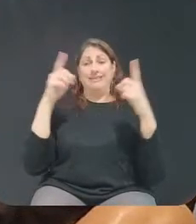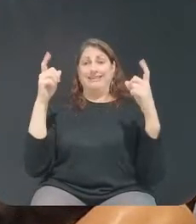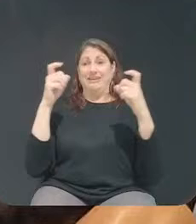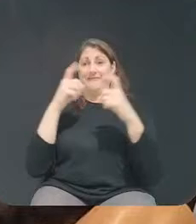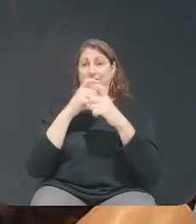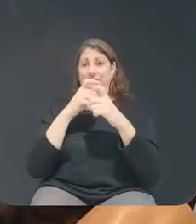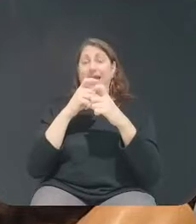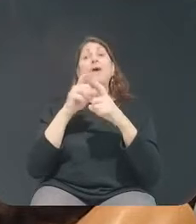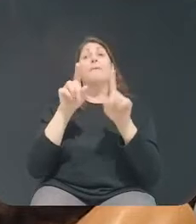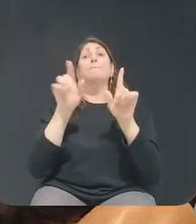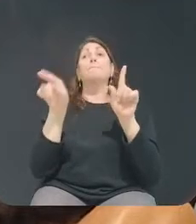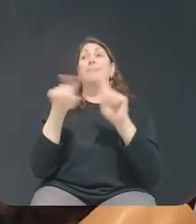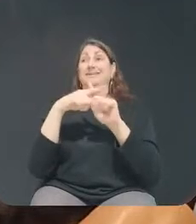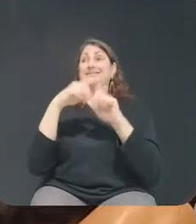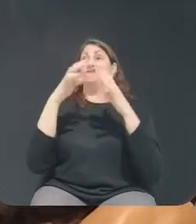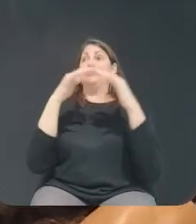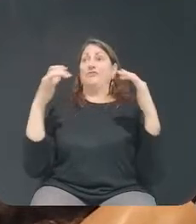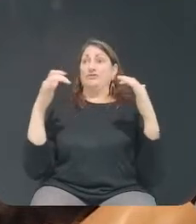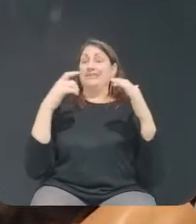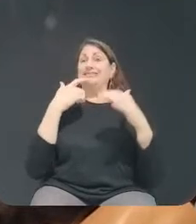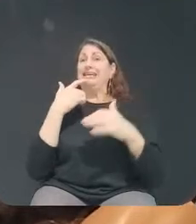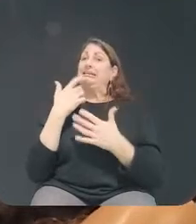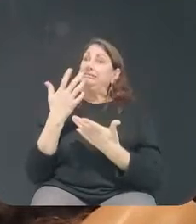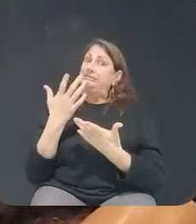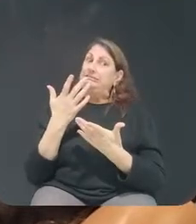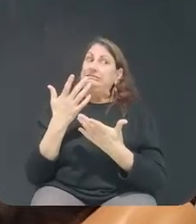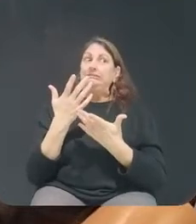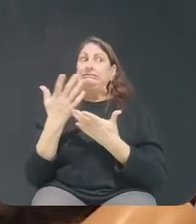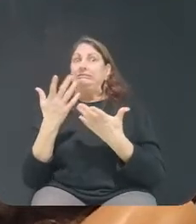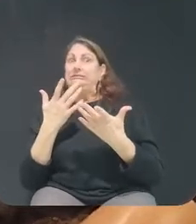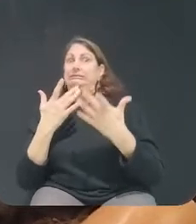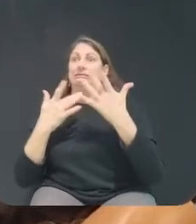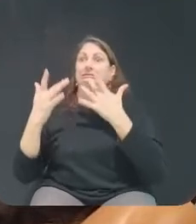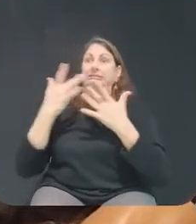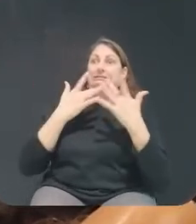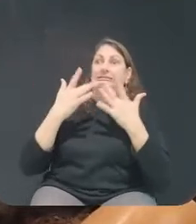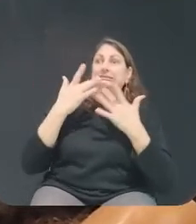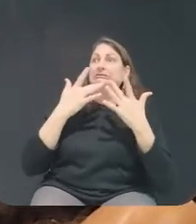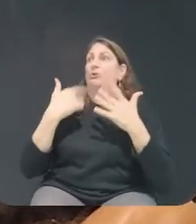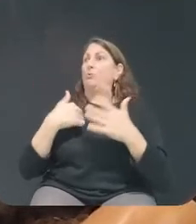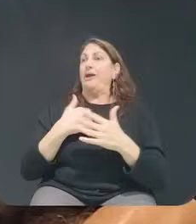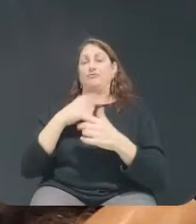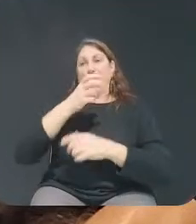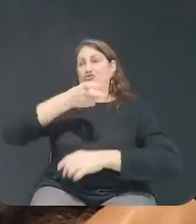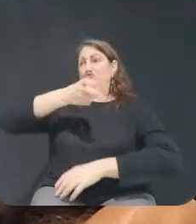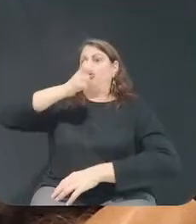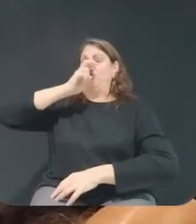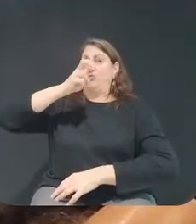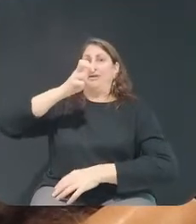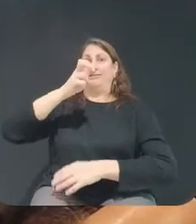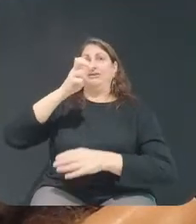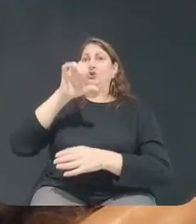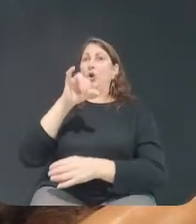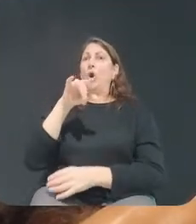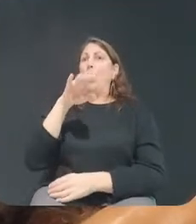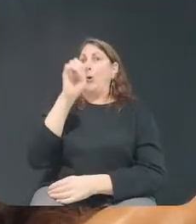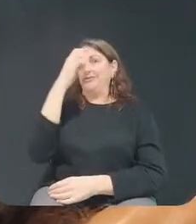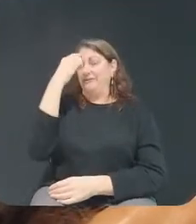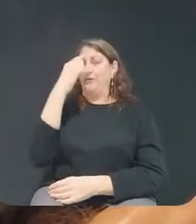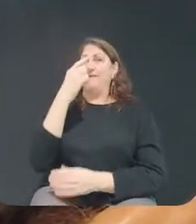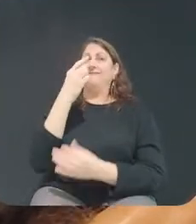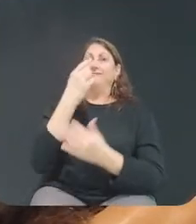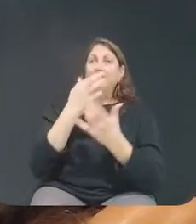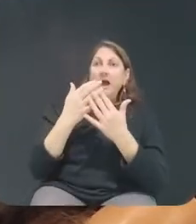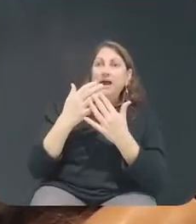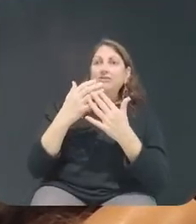the strict enforcement of fire and building codes as a key reason why housing availability had plummeted in the area.